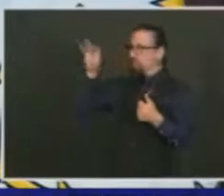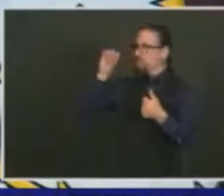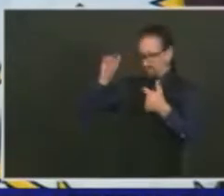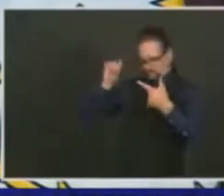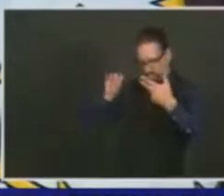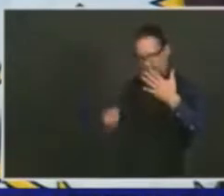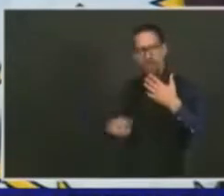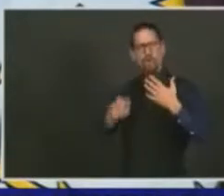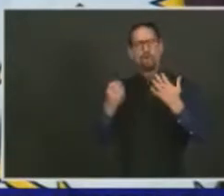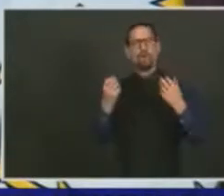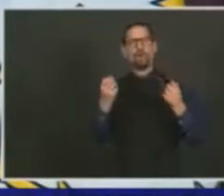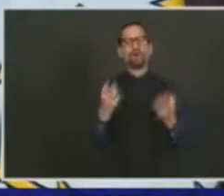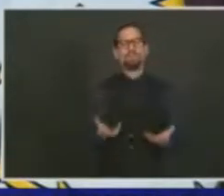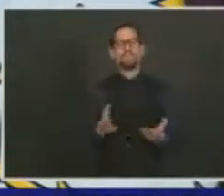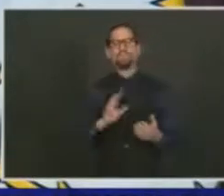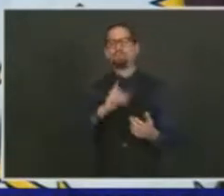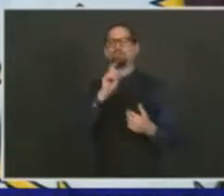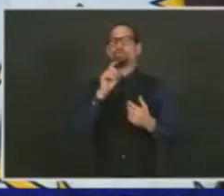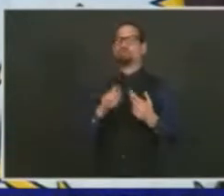we move on, there's no backlog.